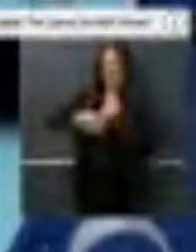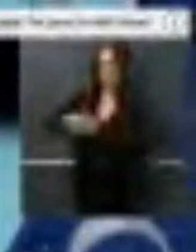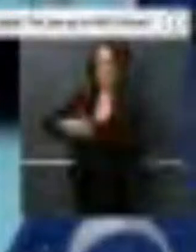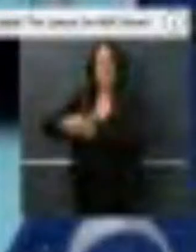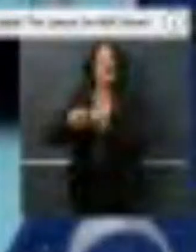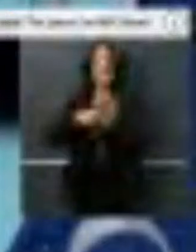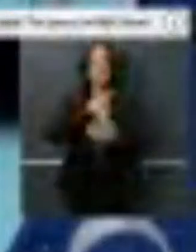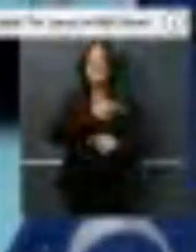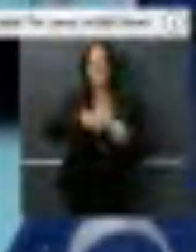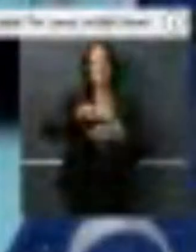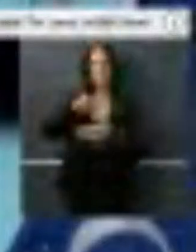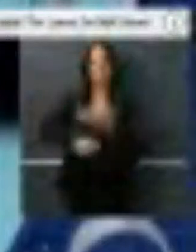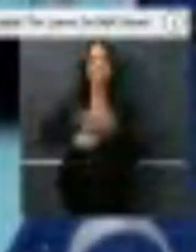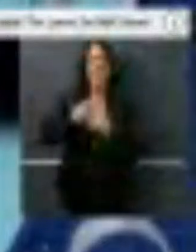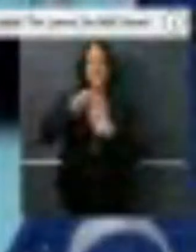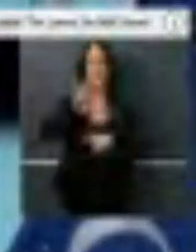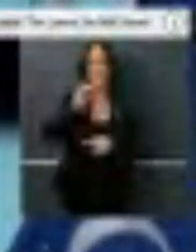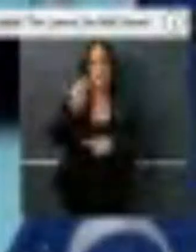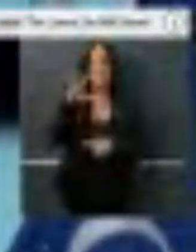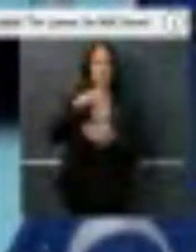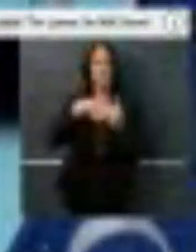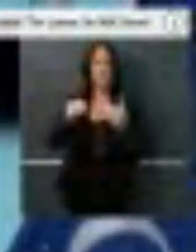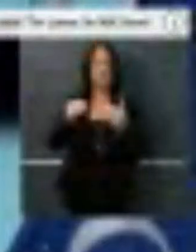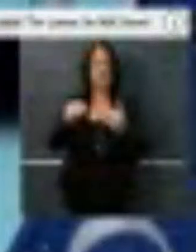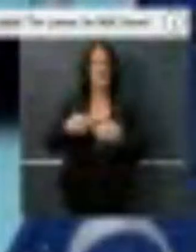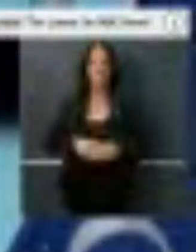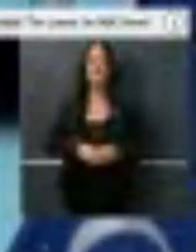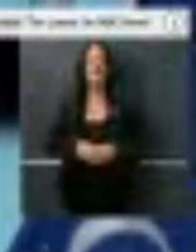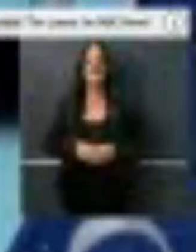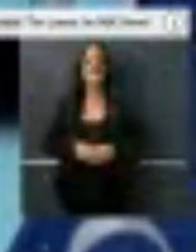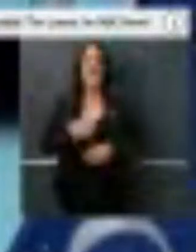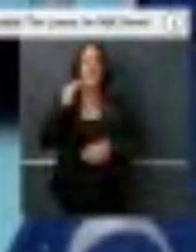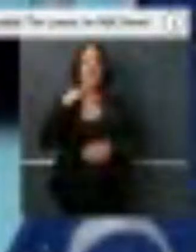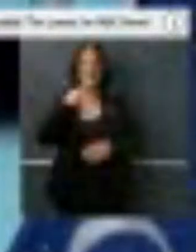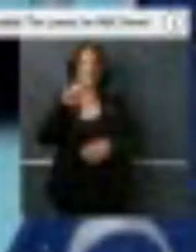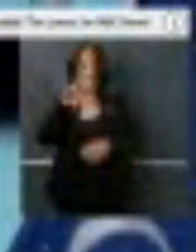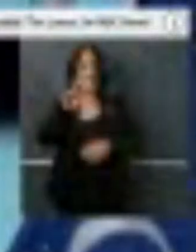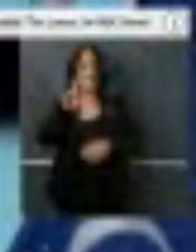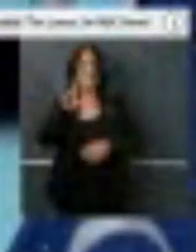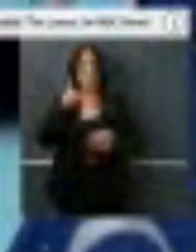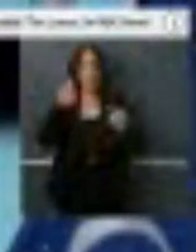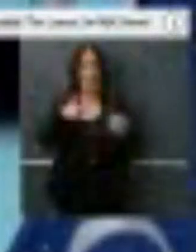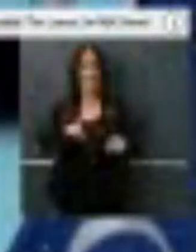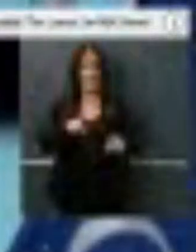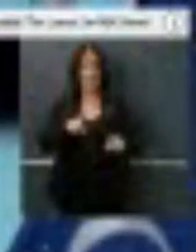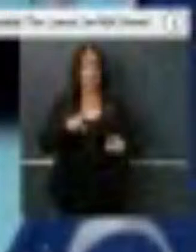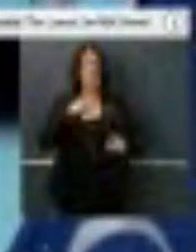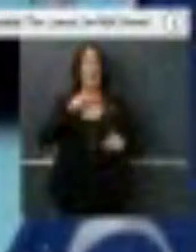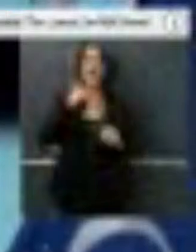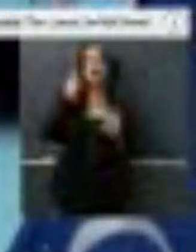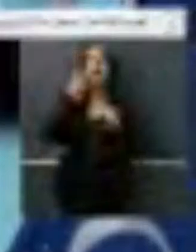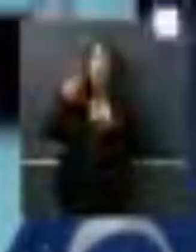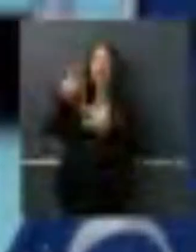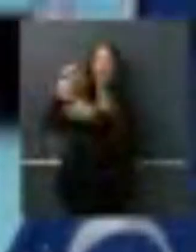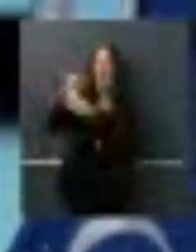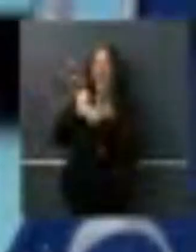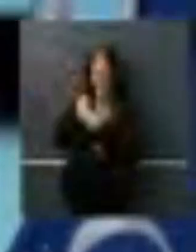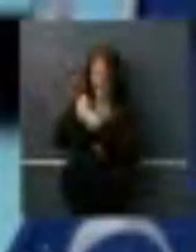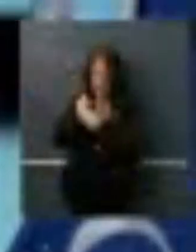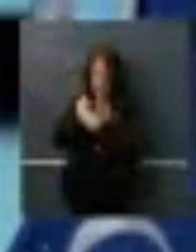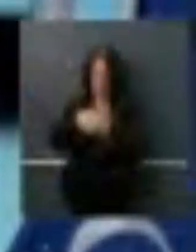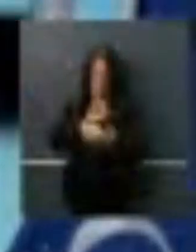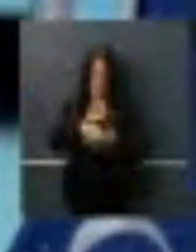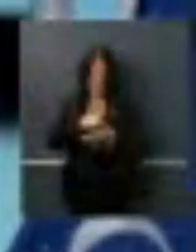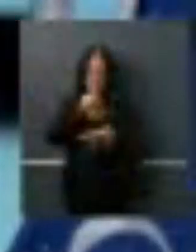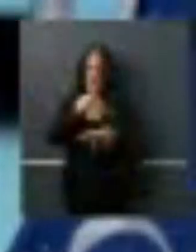those contributions, those checks, you got to give them back. And so that is effective immediately. And I want to just thank my legal team